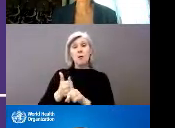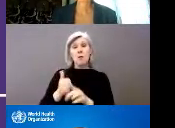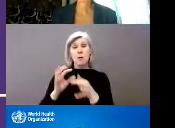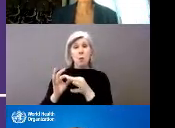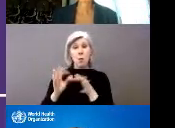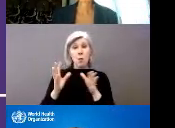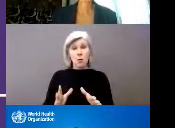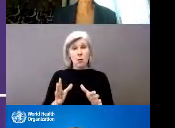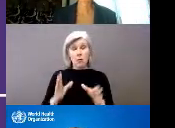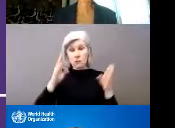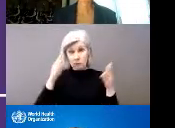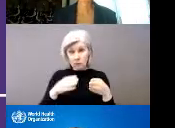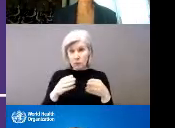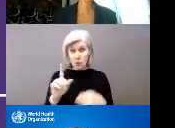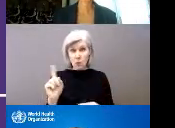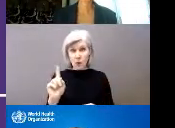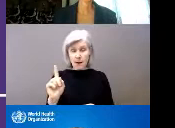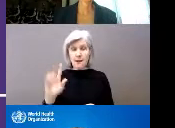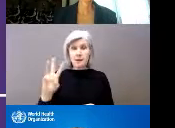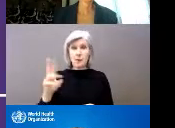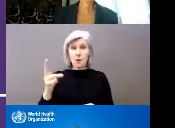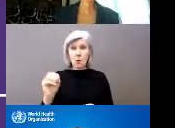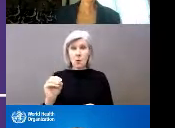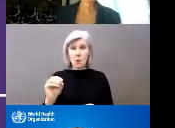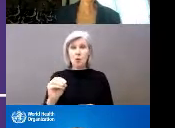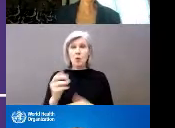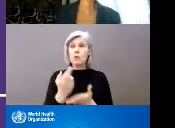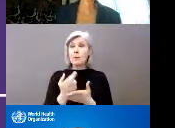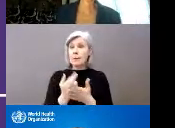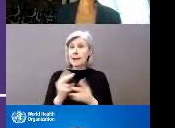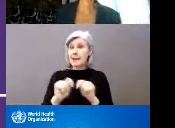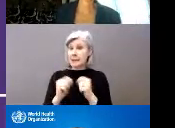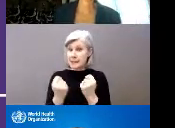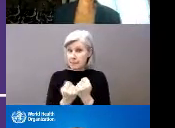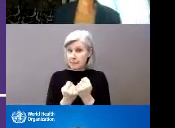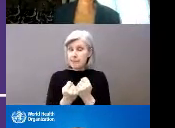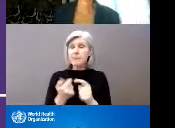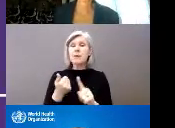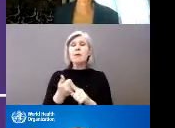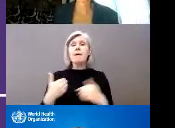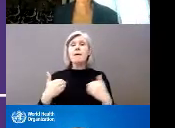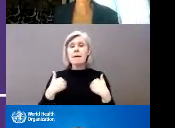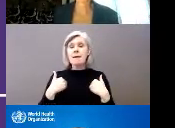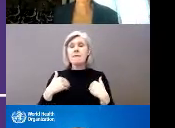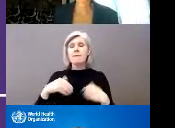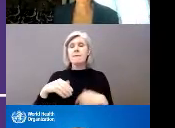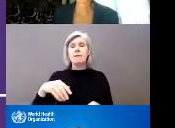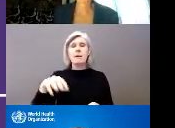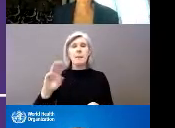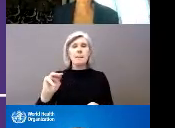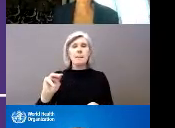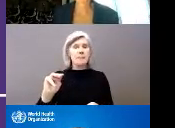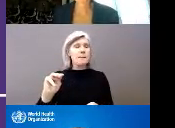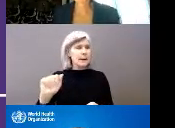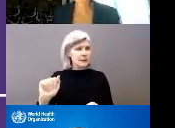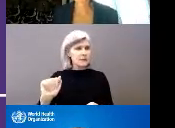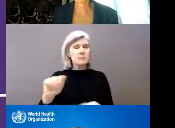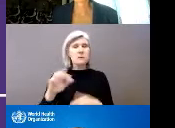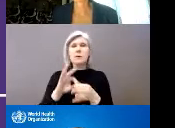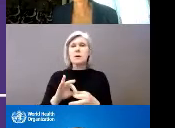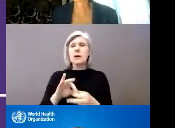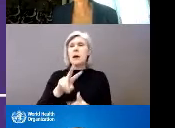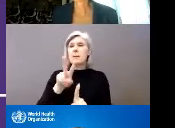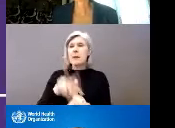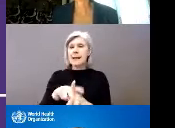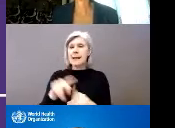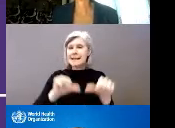Rehabilitation team at WHO. She holds a diploma in health science, a master's degree in applied science, and a master's degree in